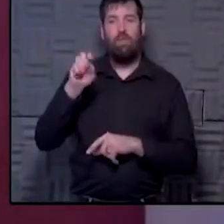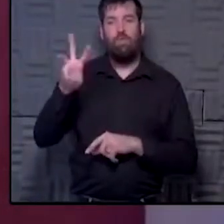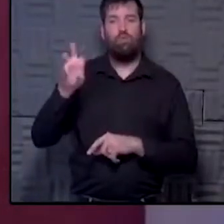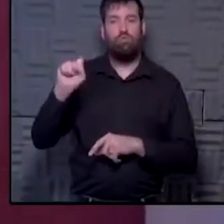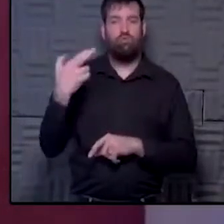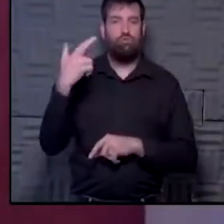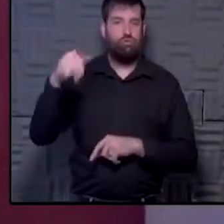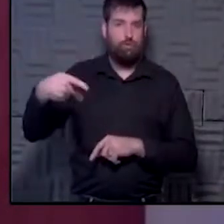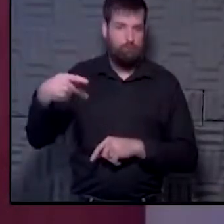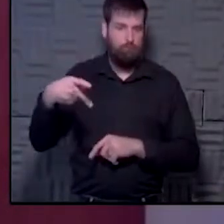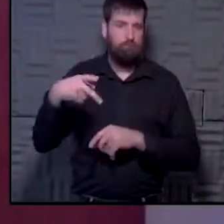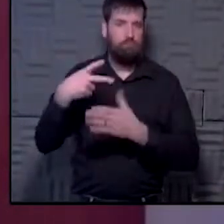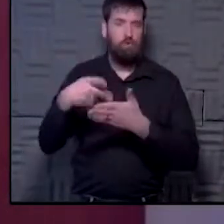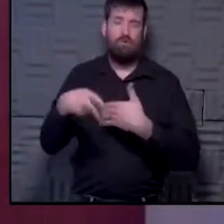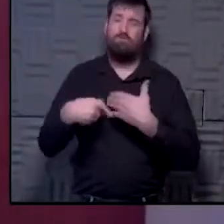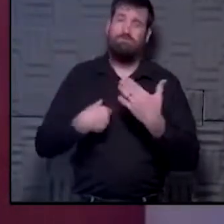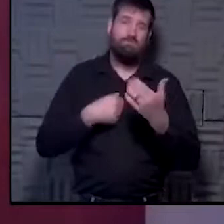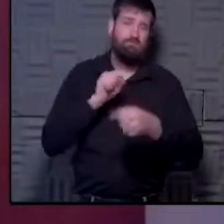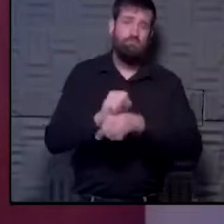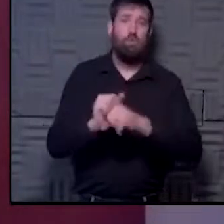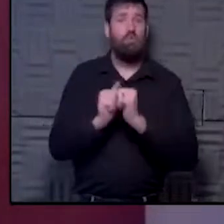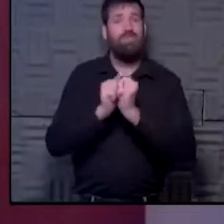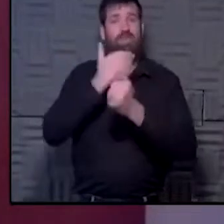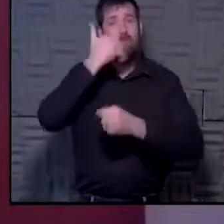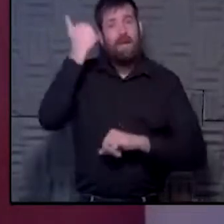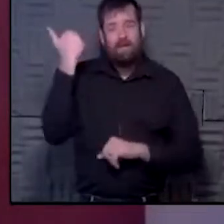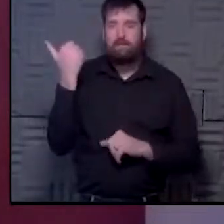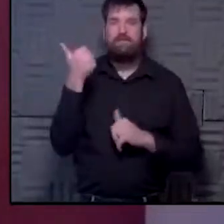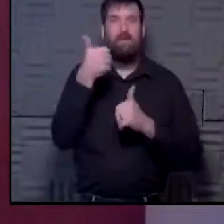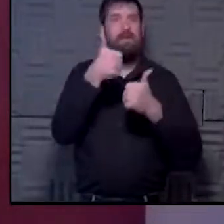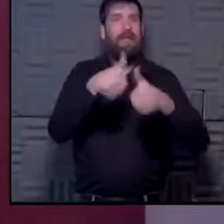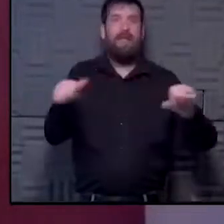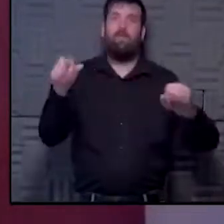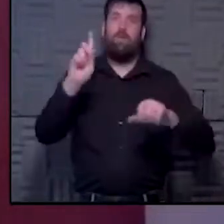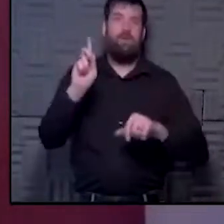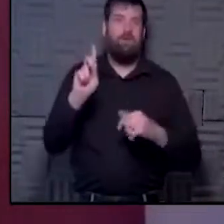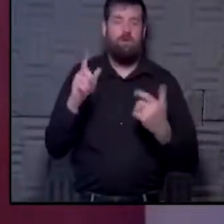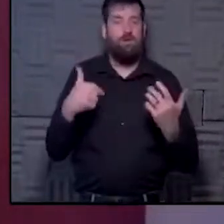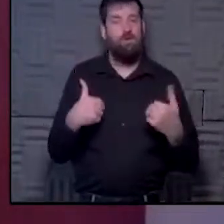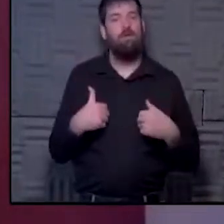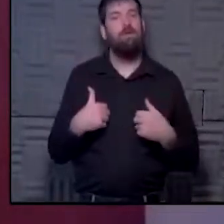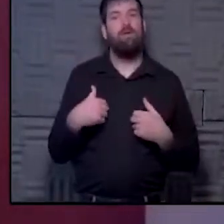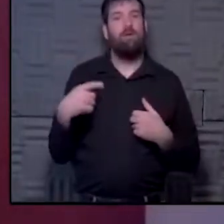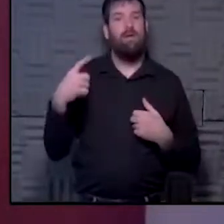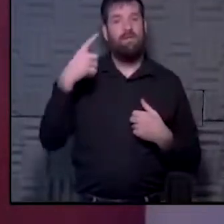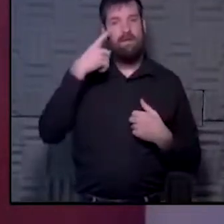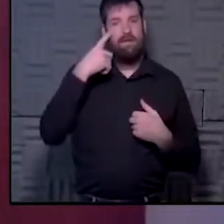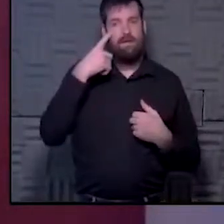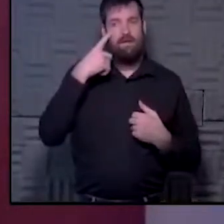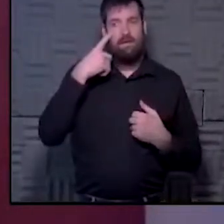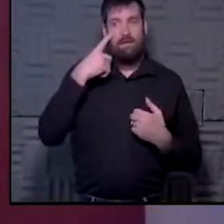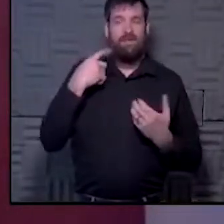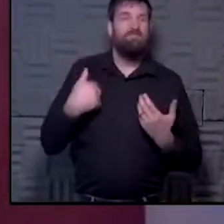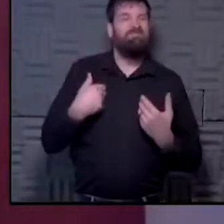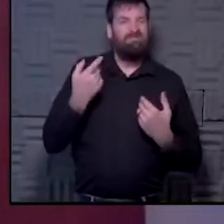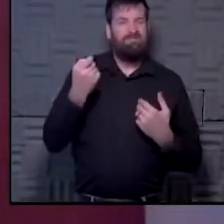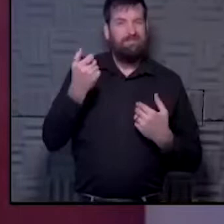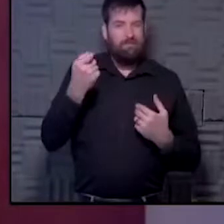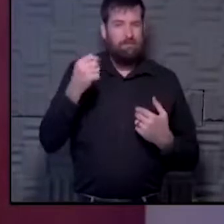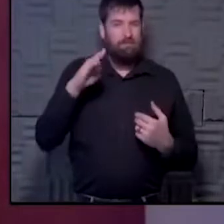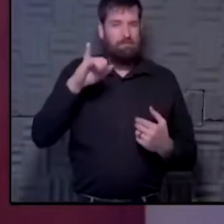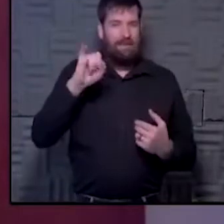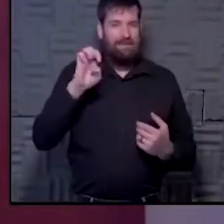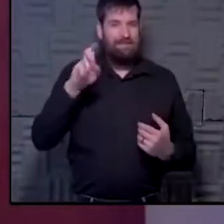best. Hospital Ethics Committee, anywhere. I think, I'm biased in that